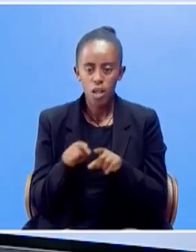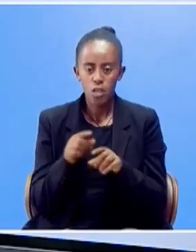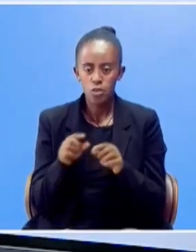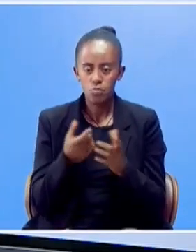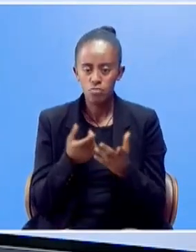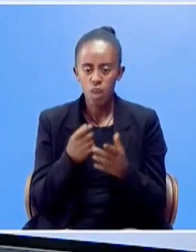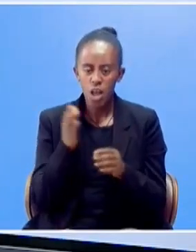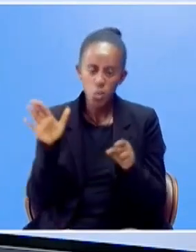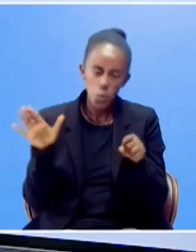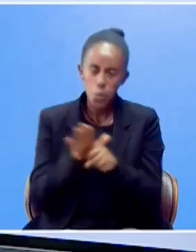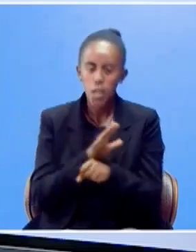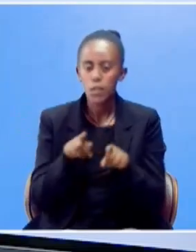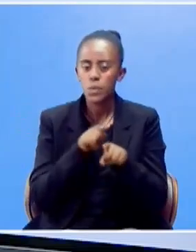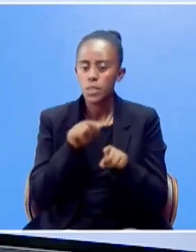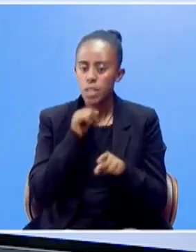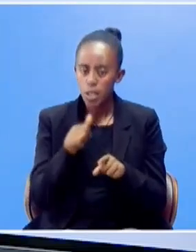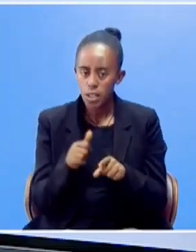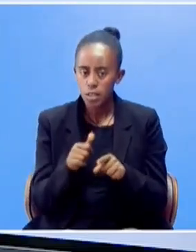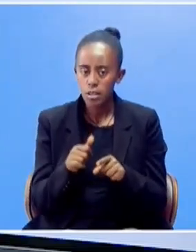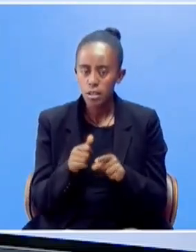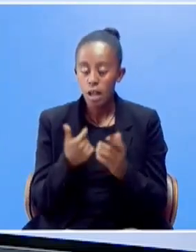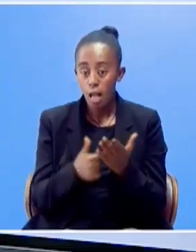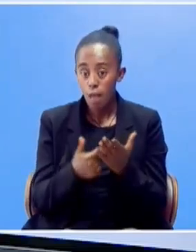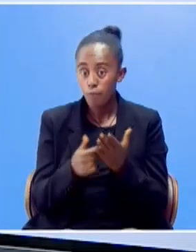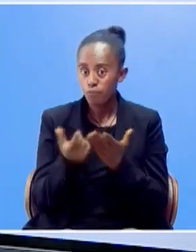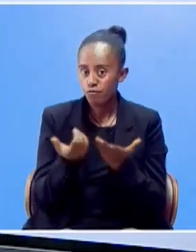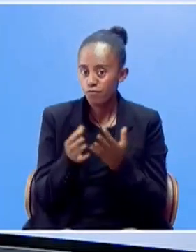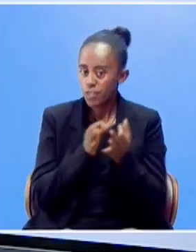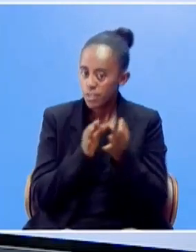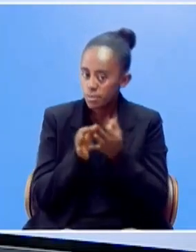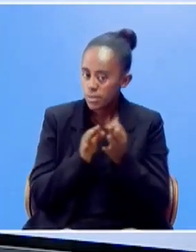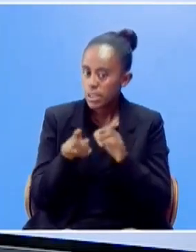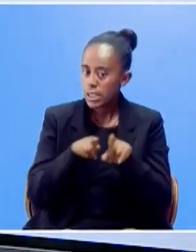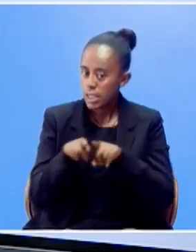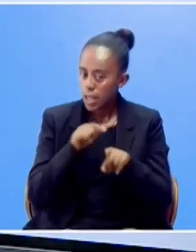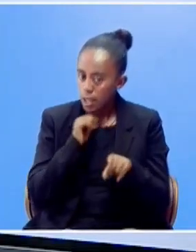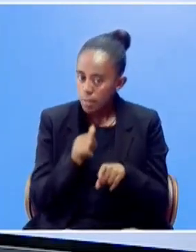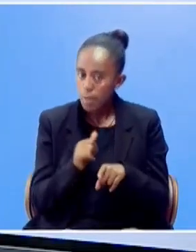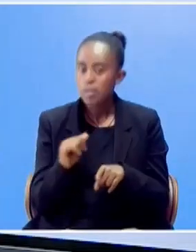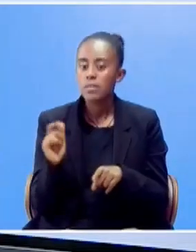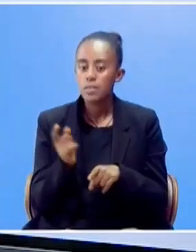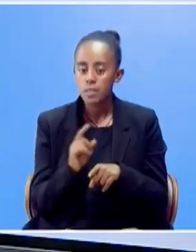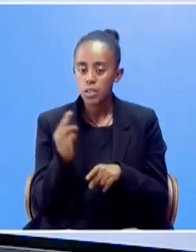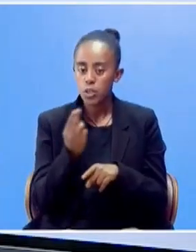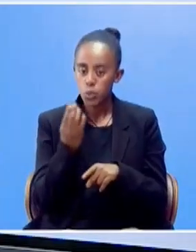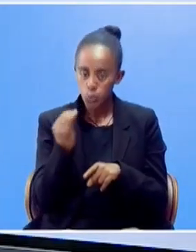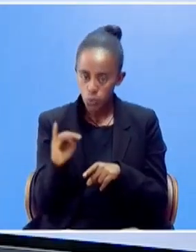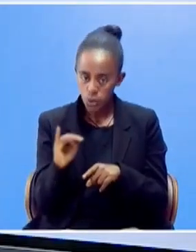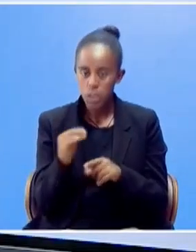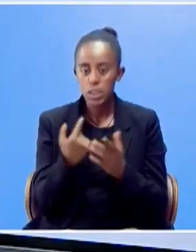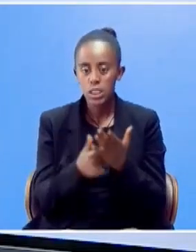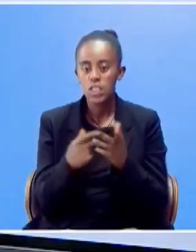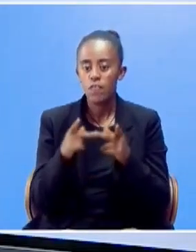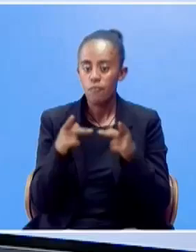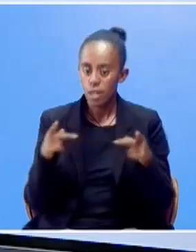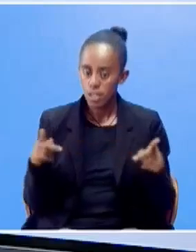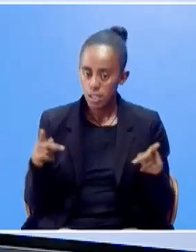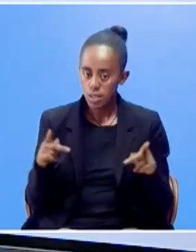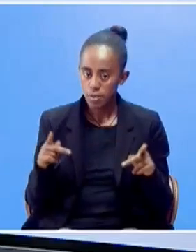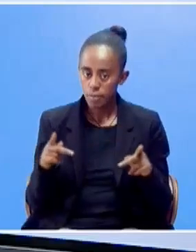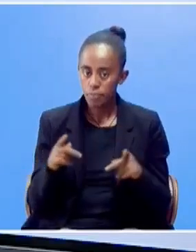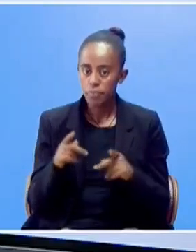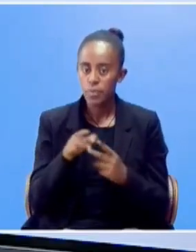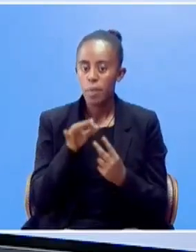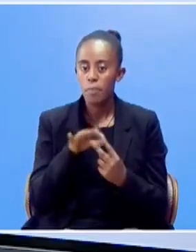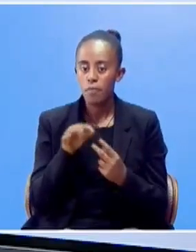I totally disagree. But I have to express my disagreement, yes, using this phrase, all right? So I prefer